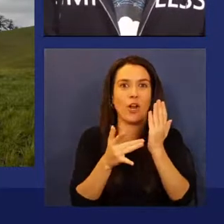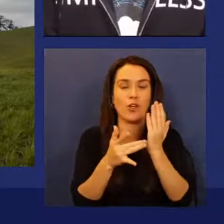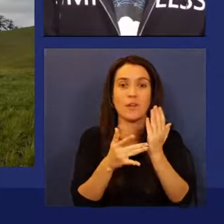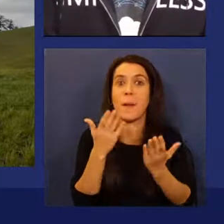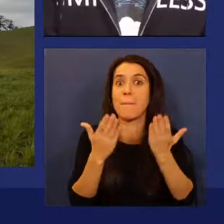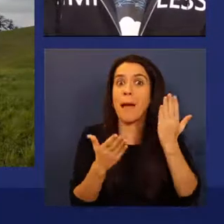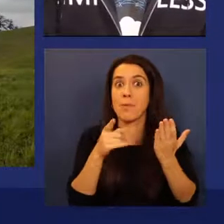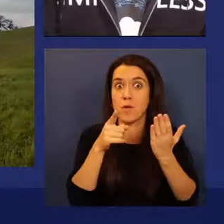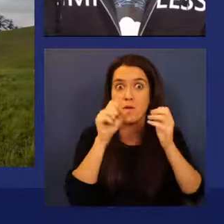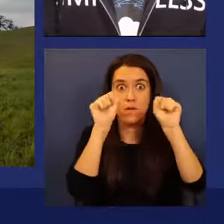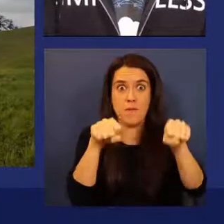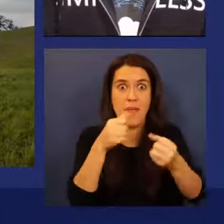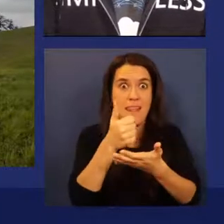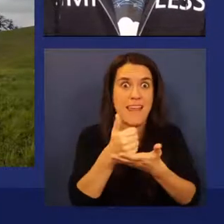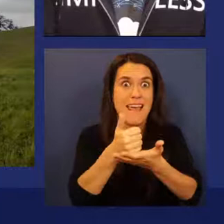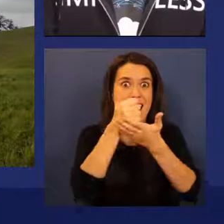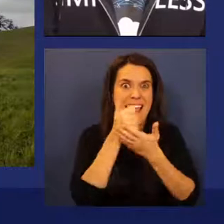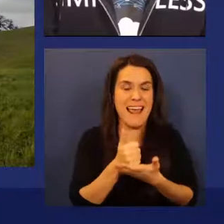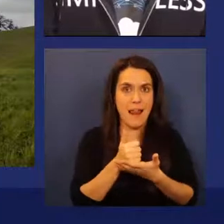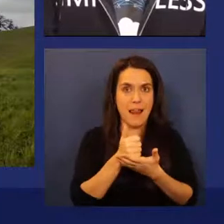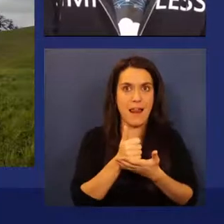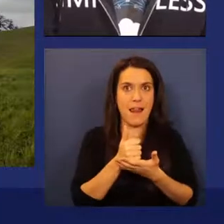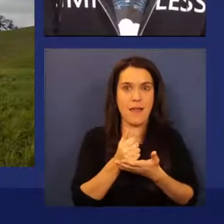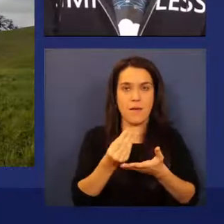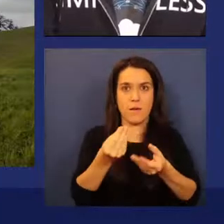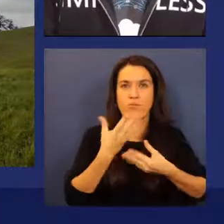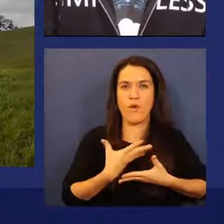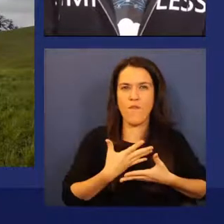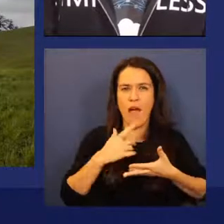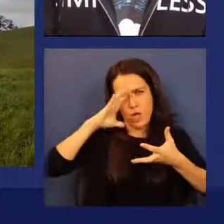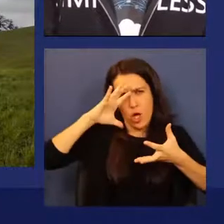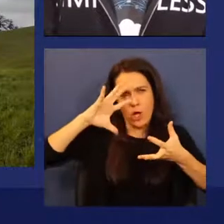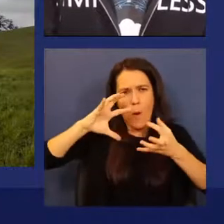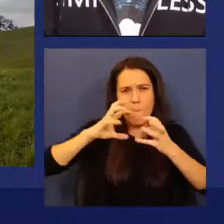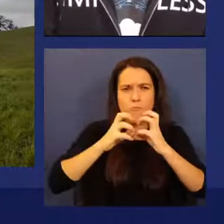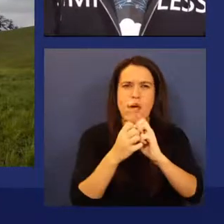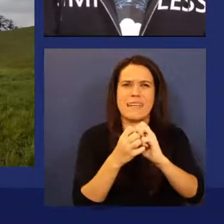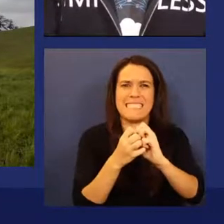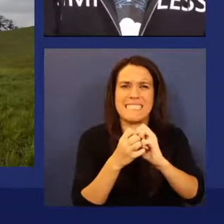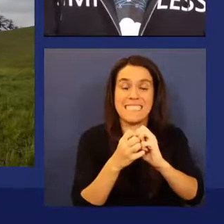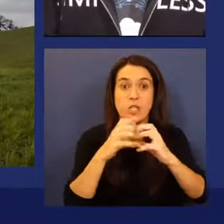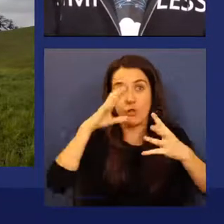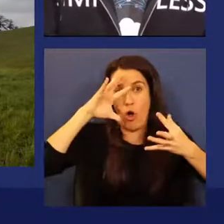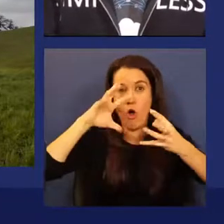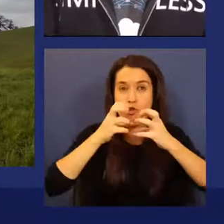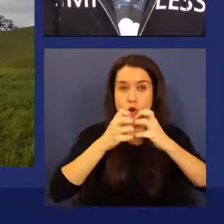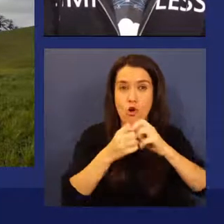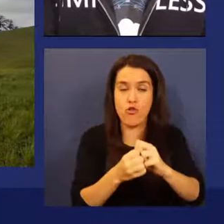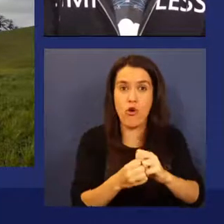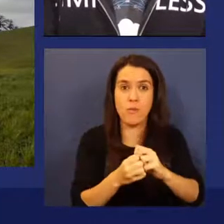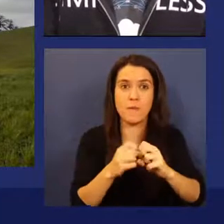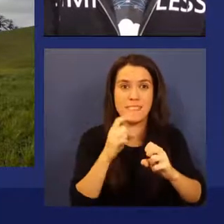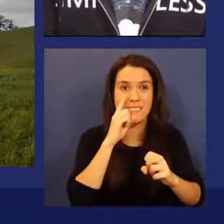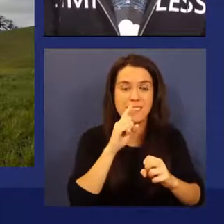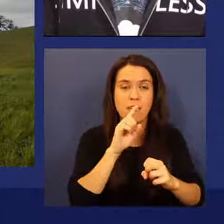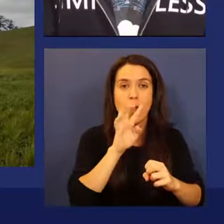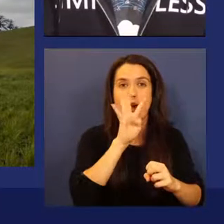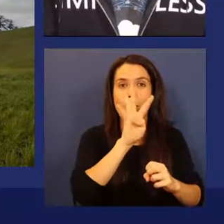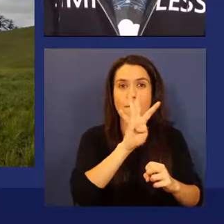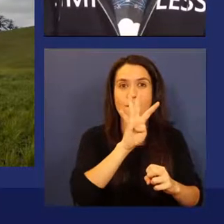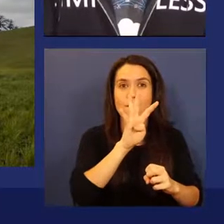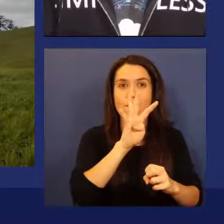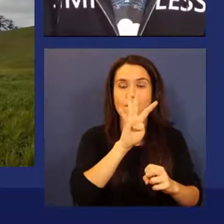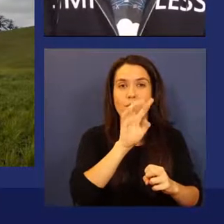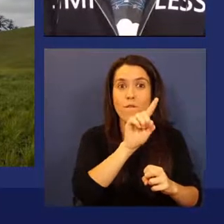us provide a compression agent so that we can stream the video over a 14.4 kilobits